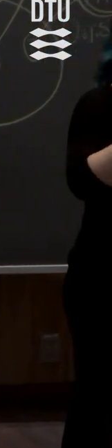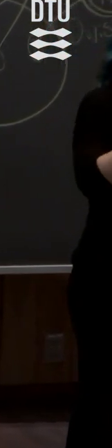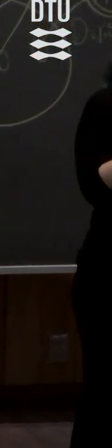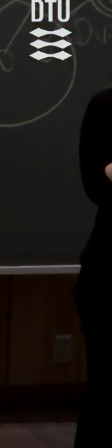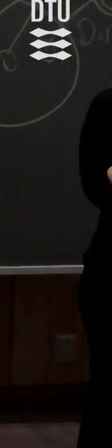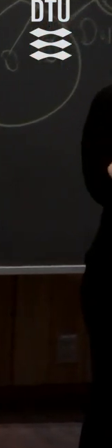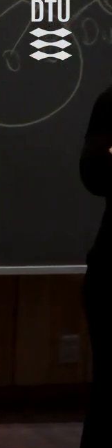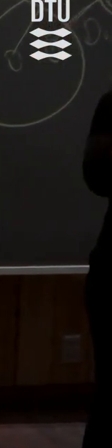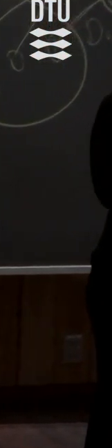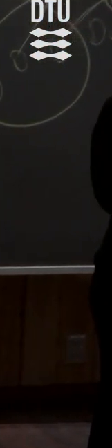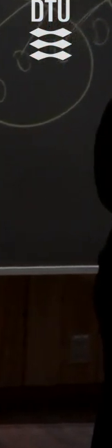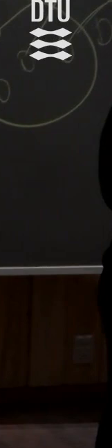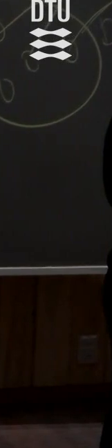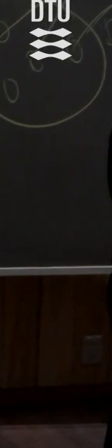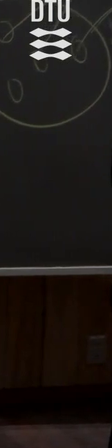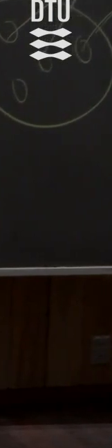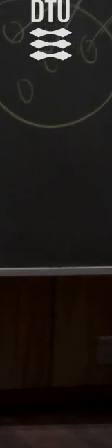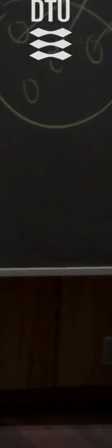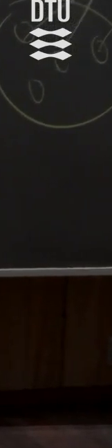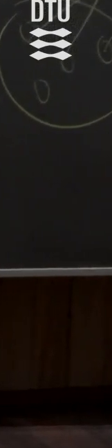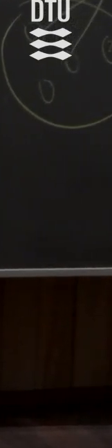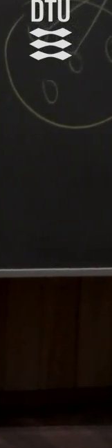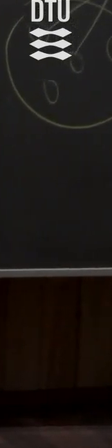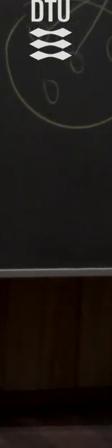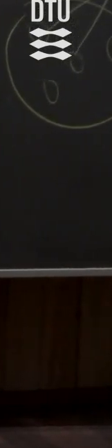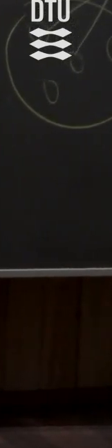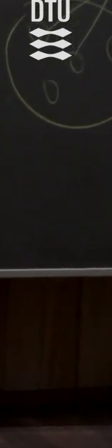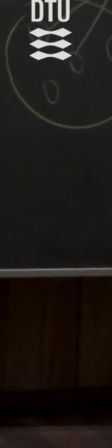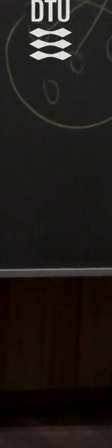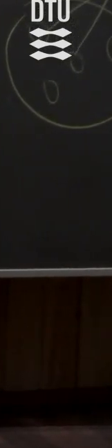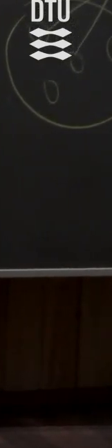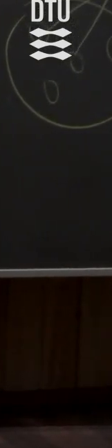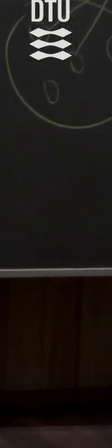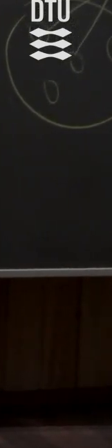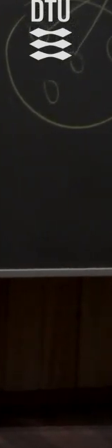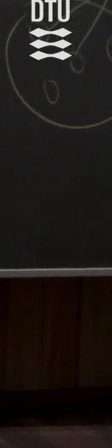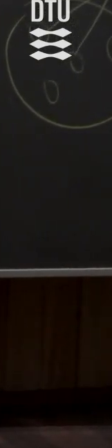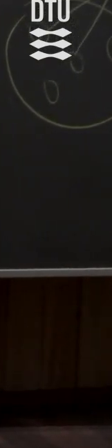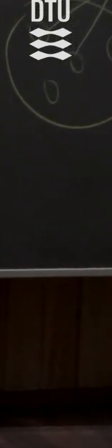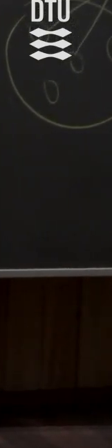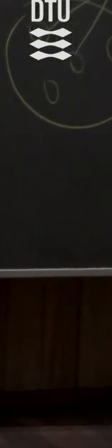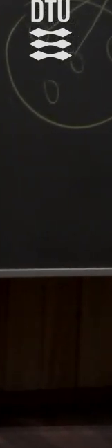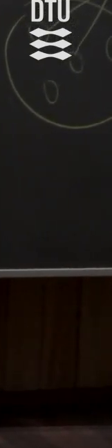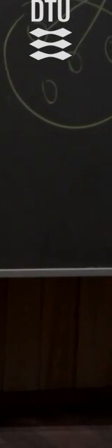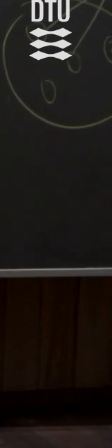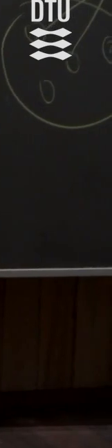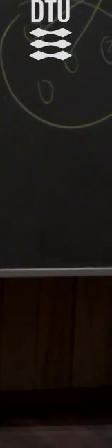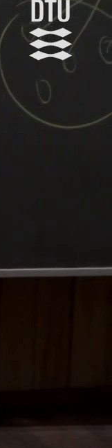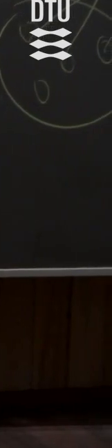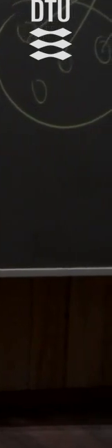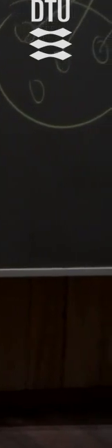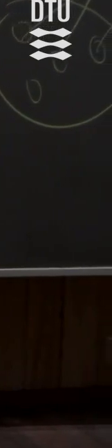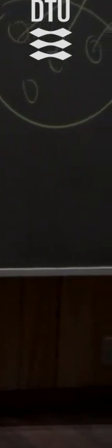you will want to strive to what gives you a benefit, whether it's a clap on the shoulder, whether it's